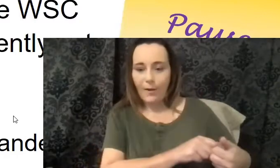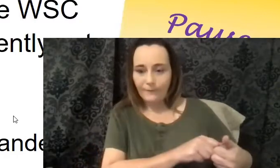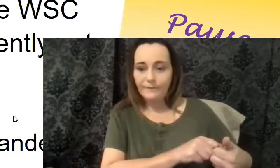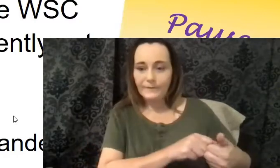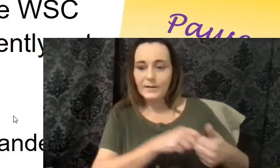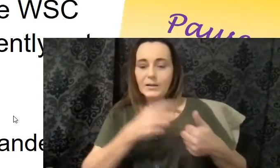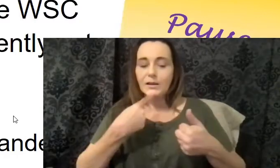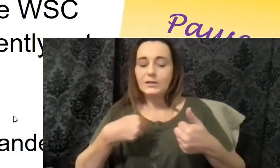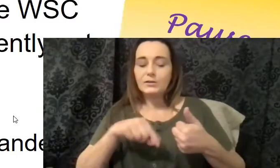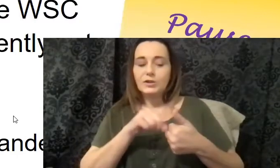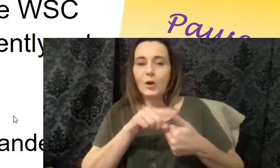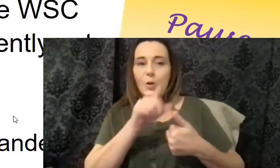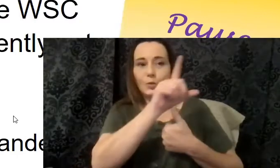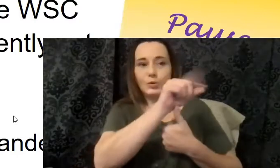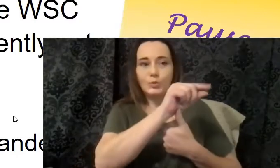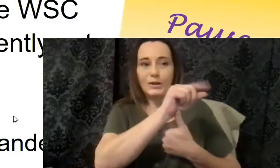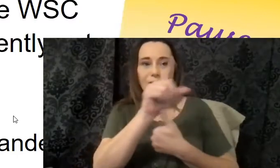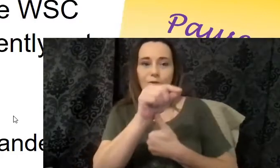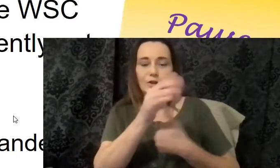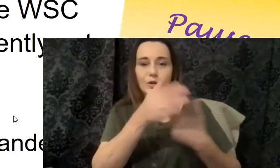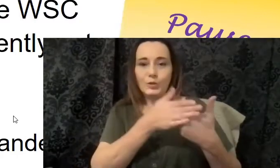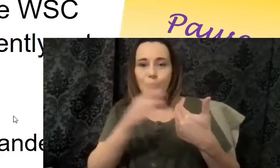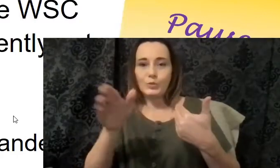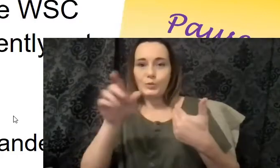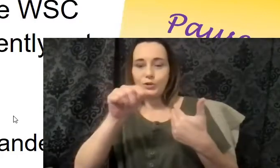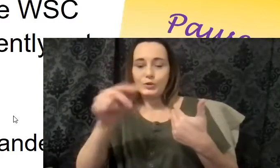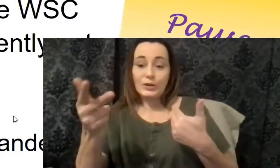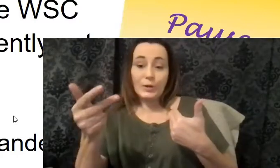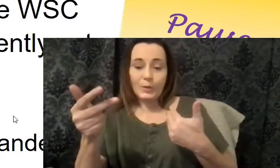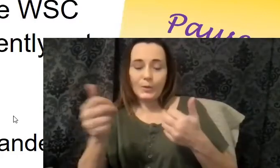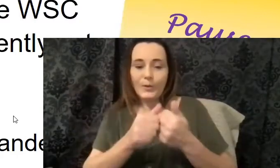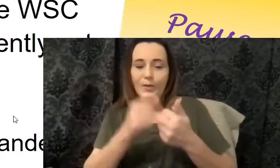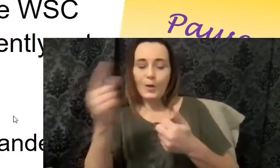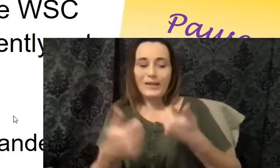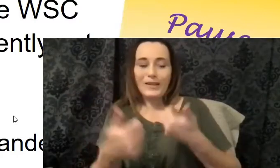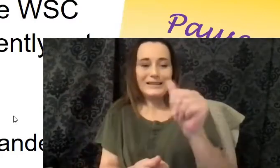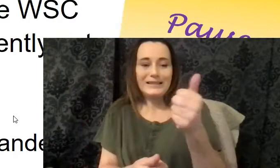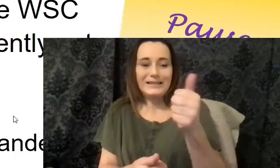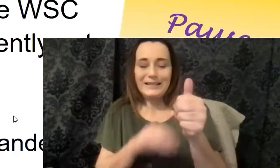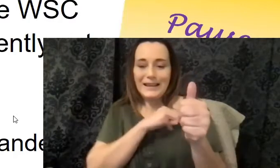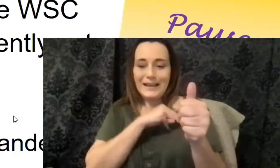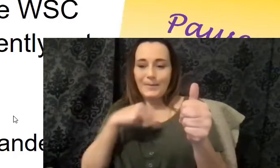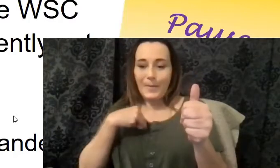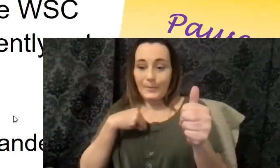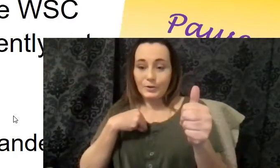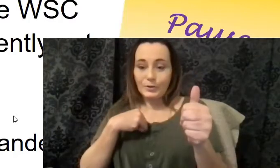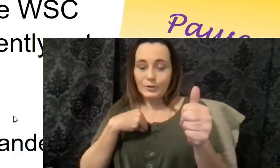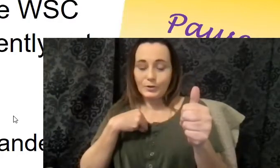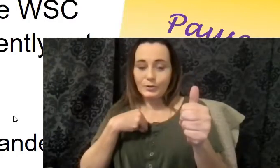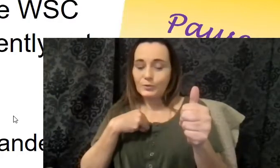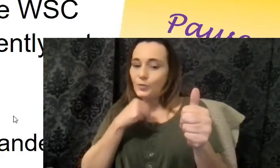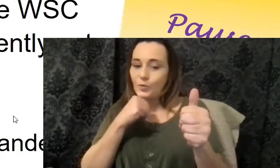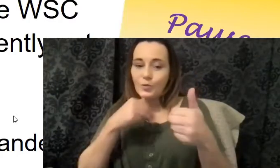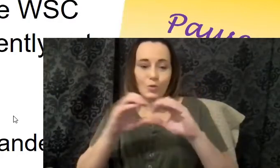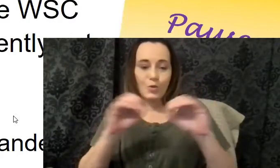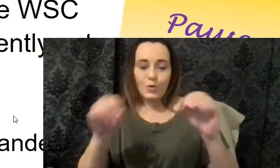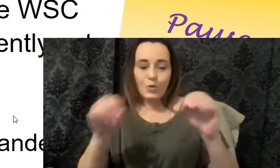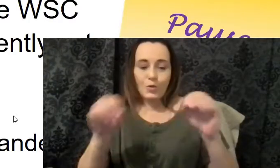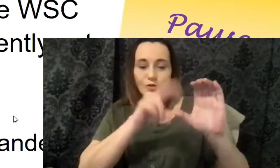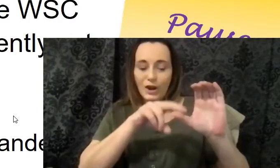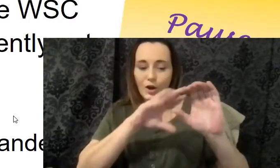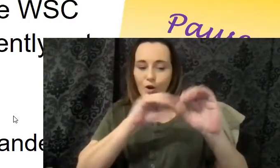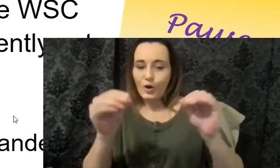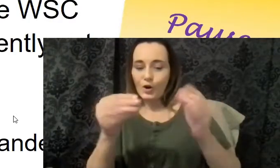be from 2022 to 2023 with only 10 board members. We wouldn't have a chair, we wouldn't have a